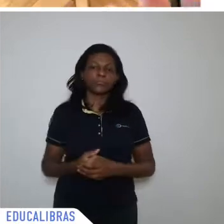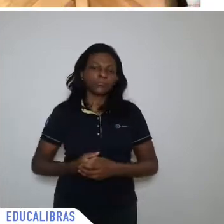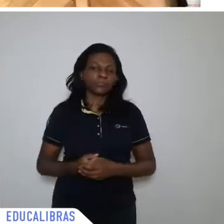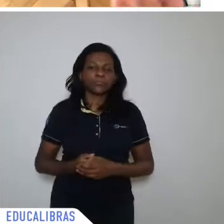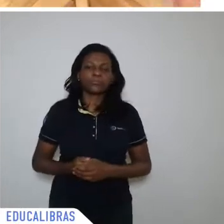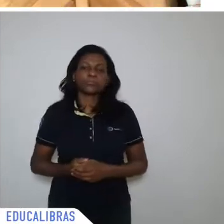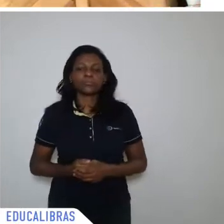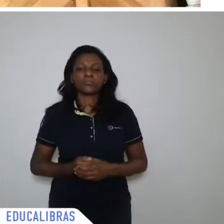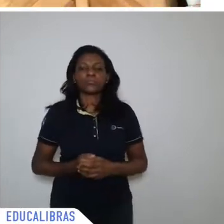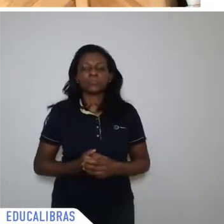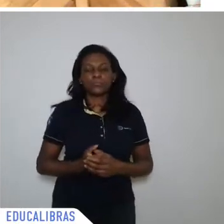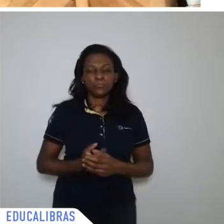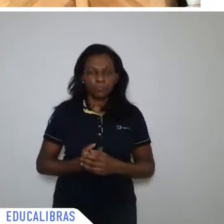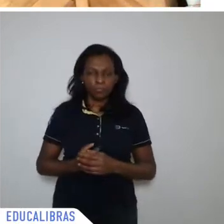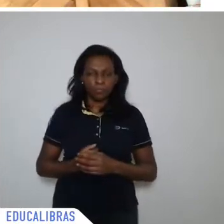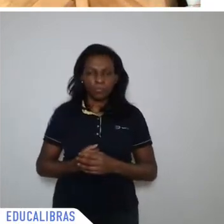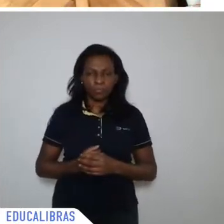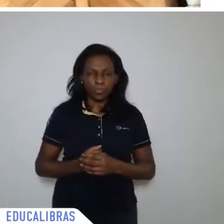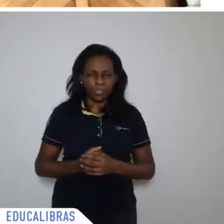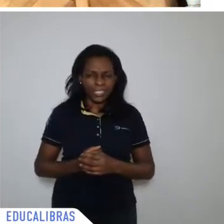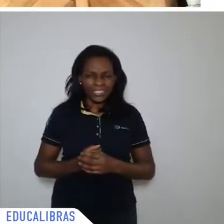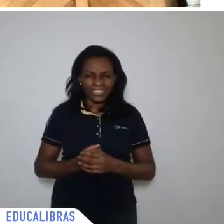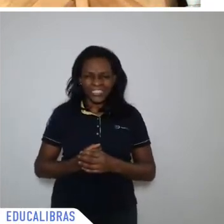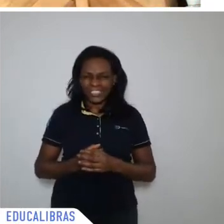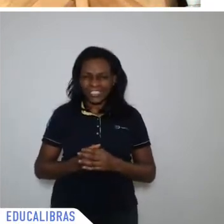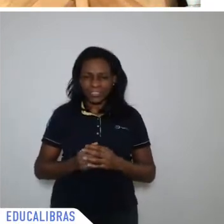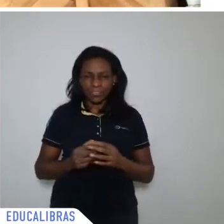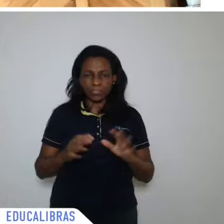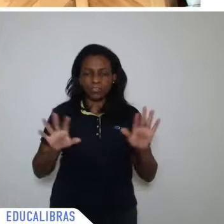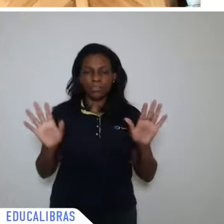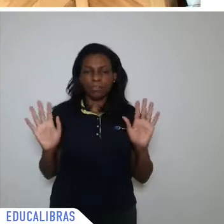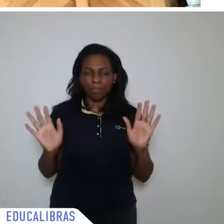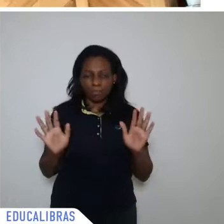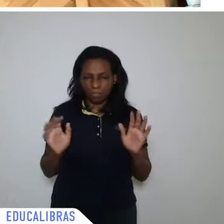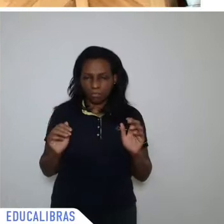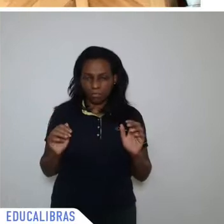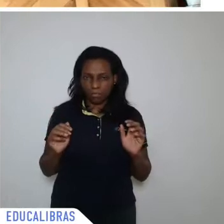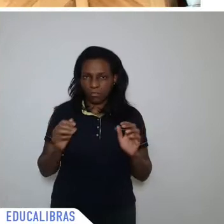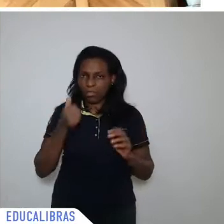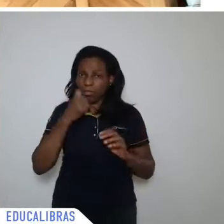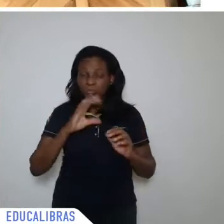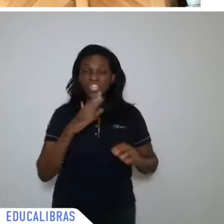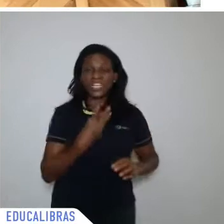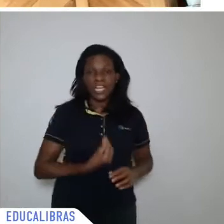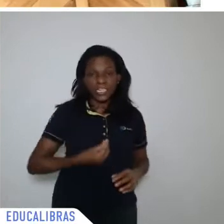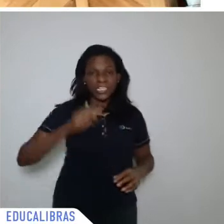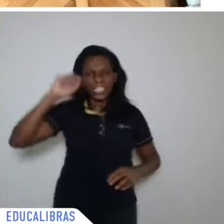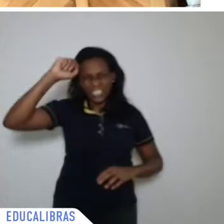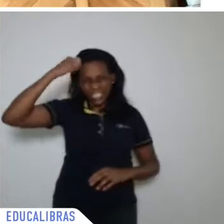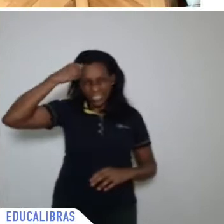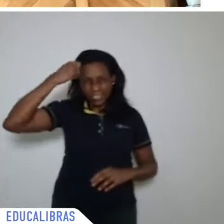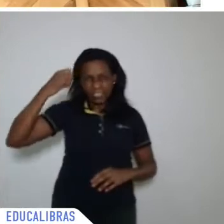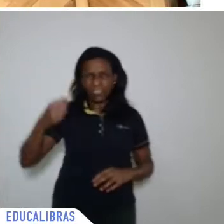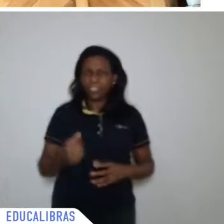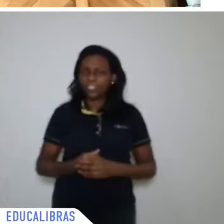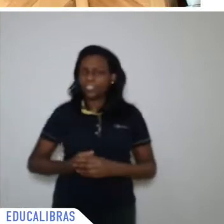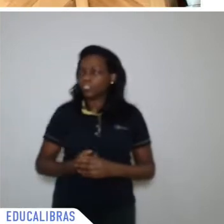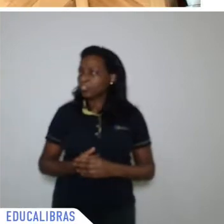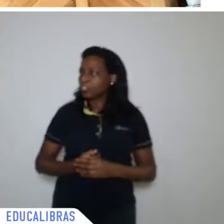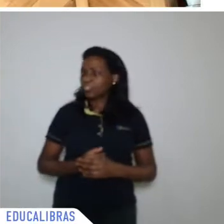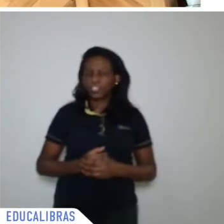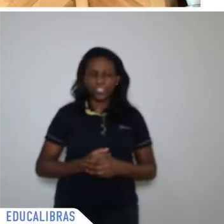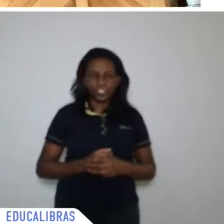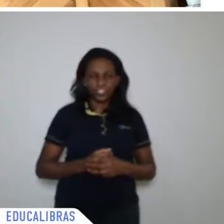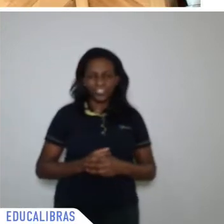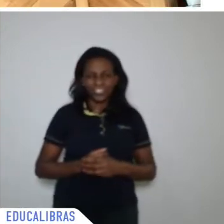It's similar to what we have as white people, women. You think of white women and you think of Black women.